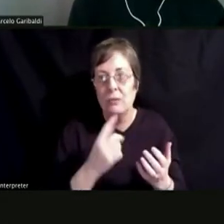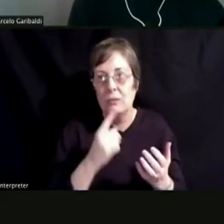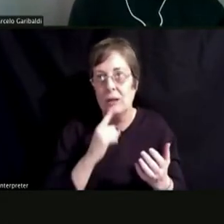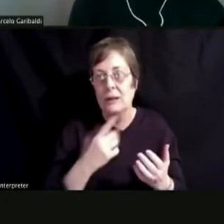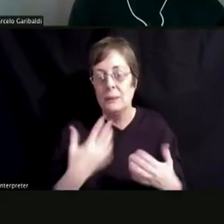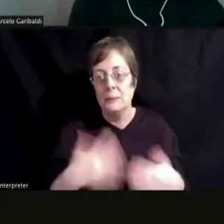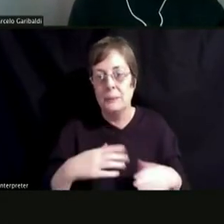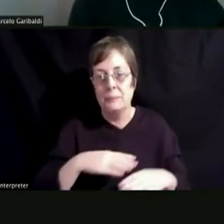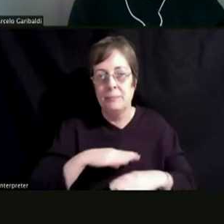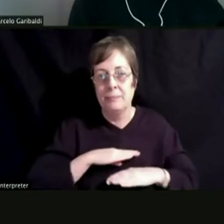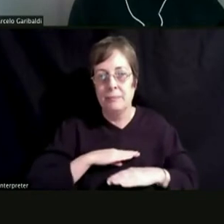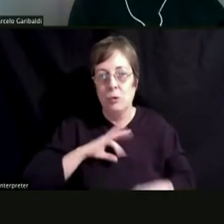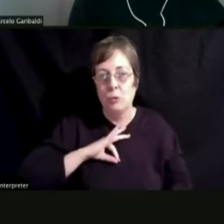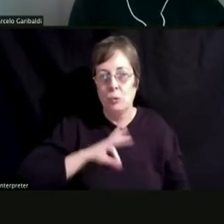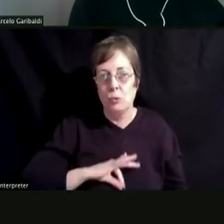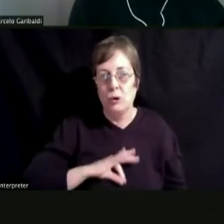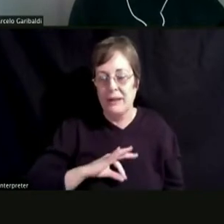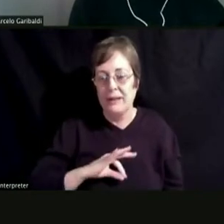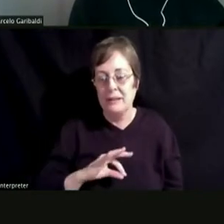job.